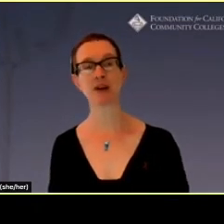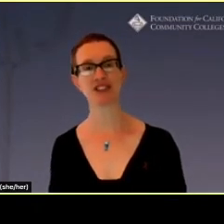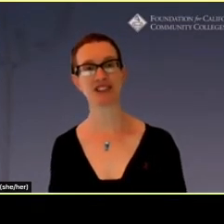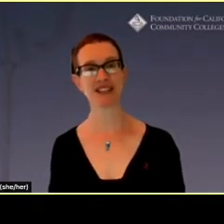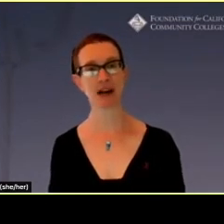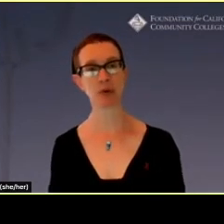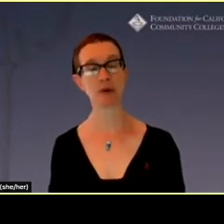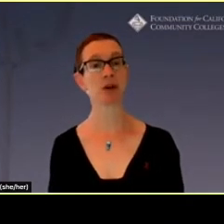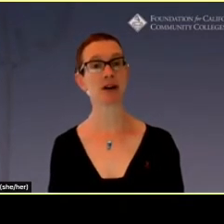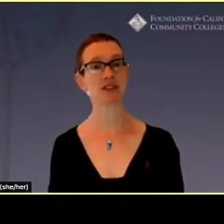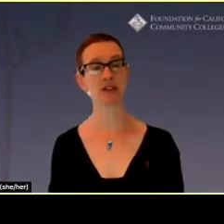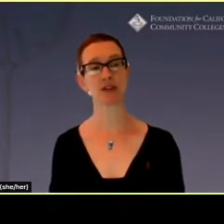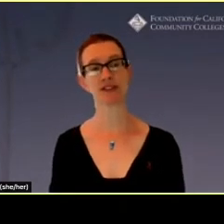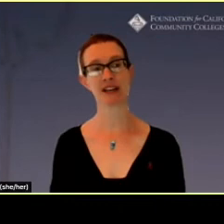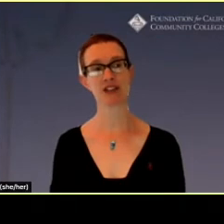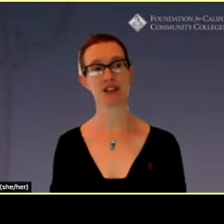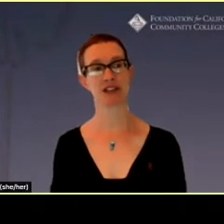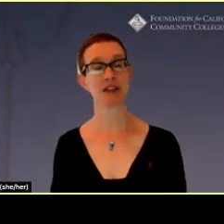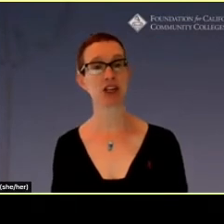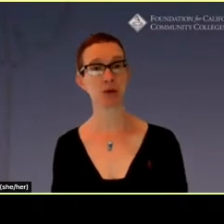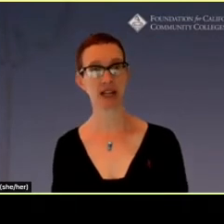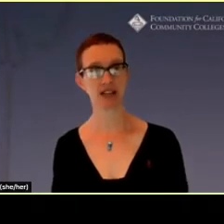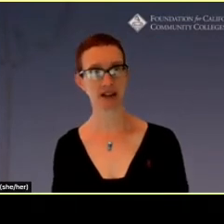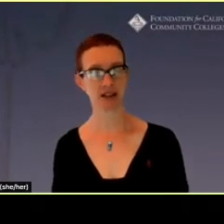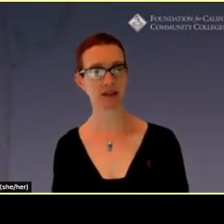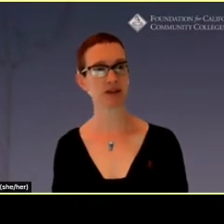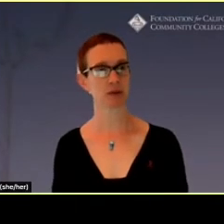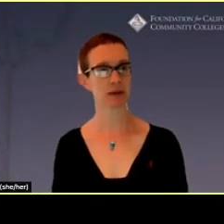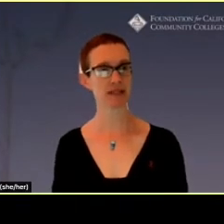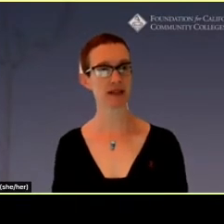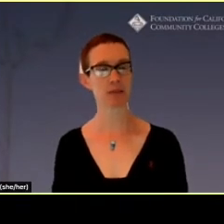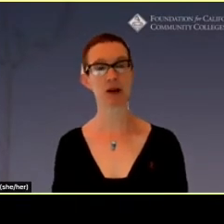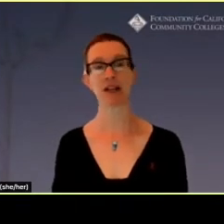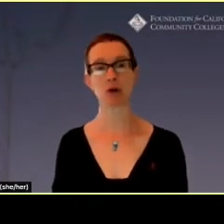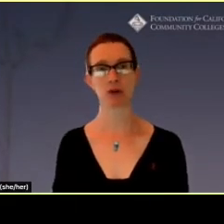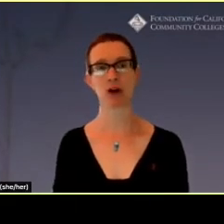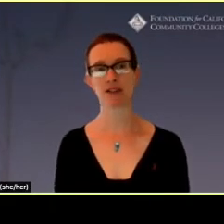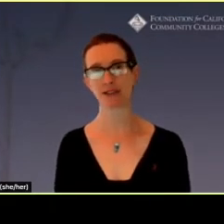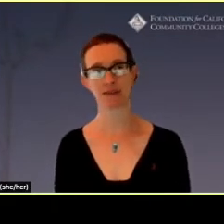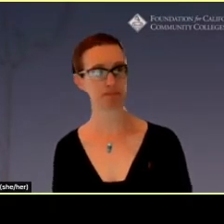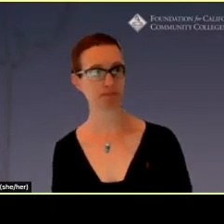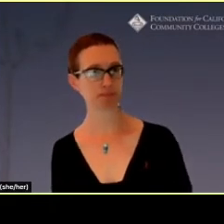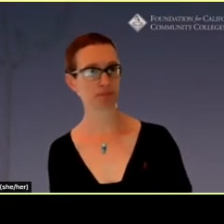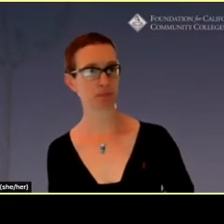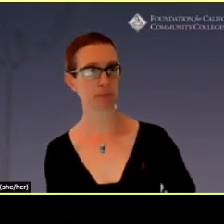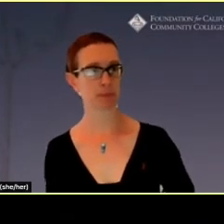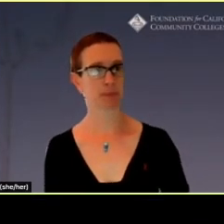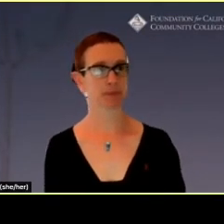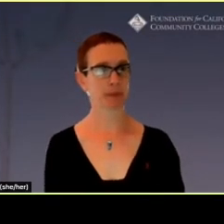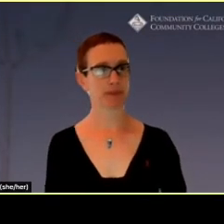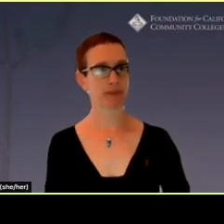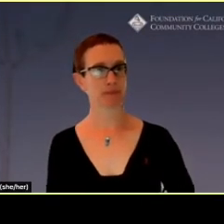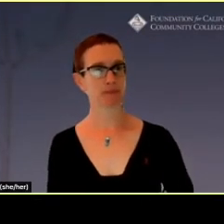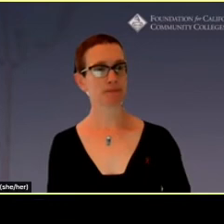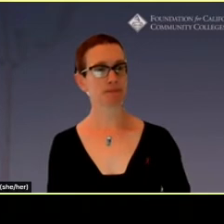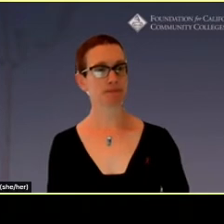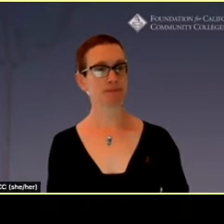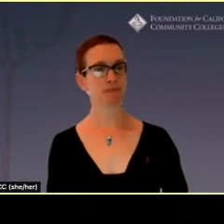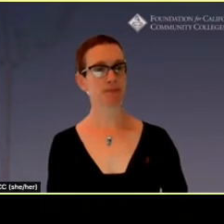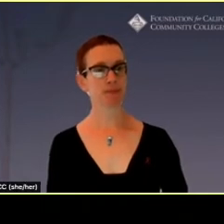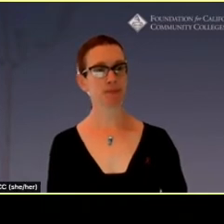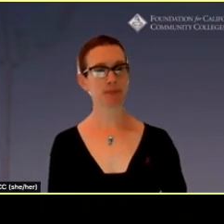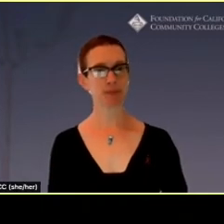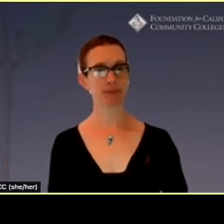but because we're getting questions now, we will also include a section in the Q&A document on the website about allowable costs.